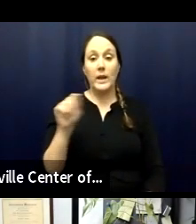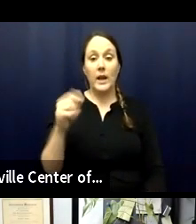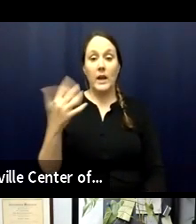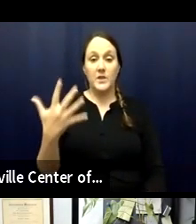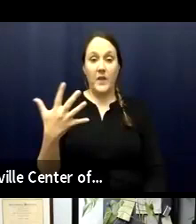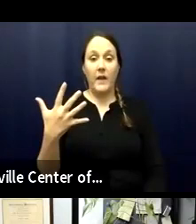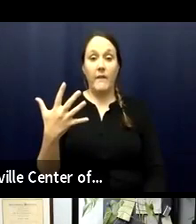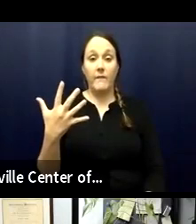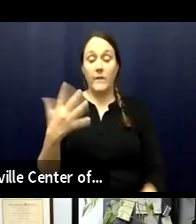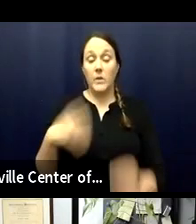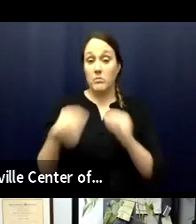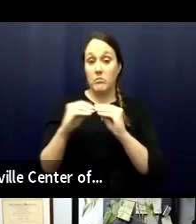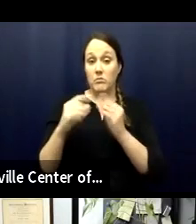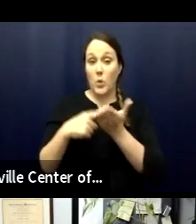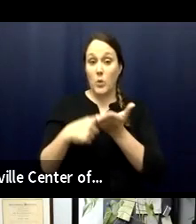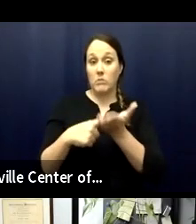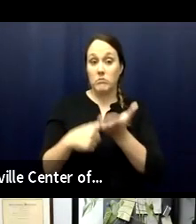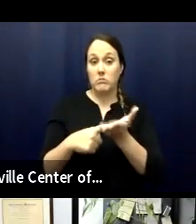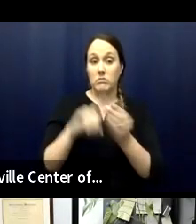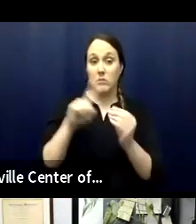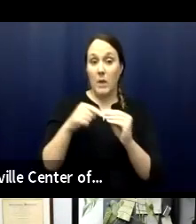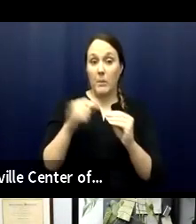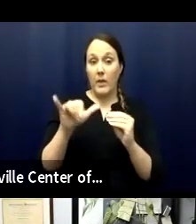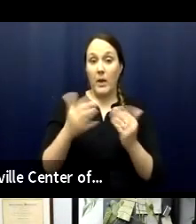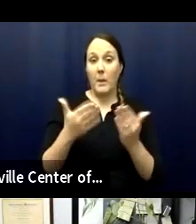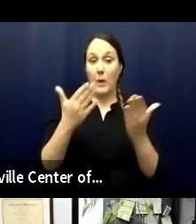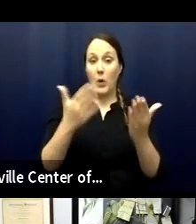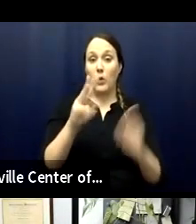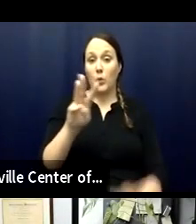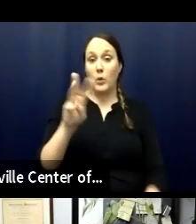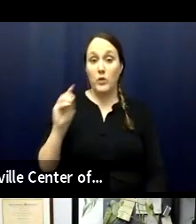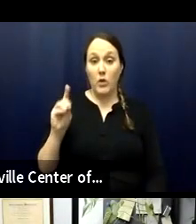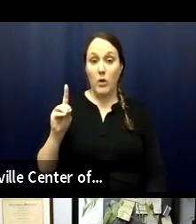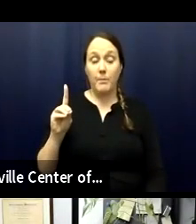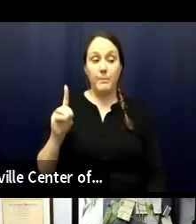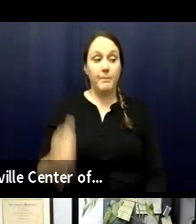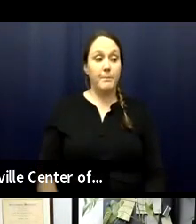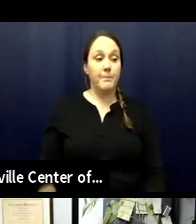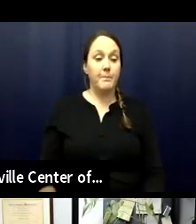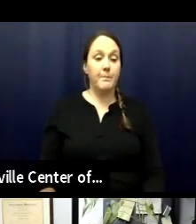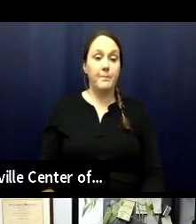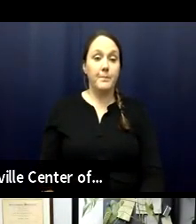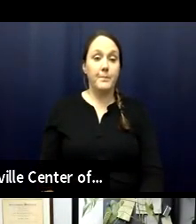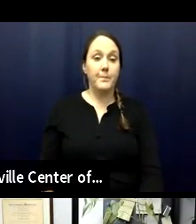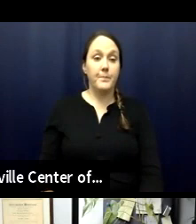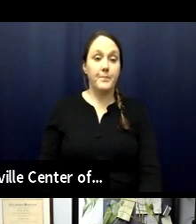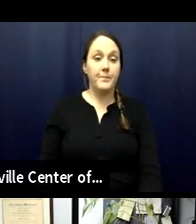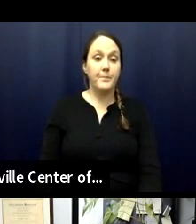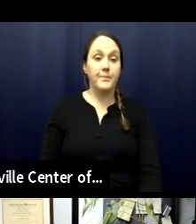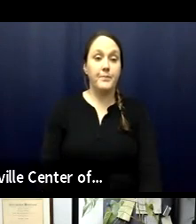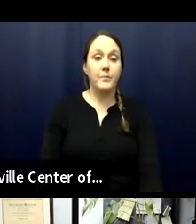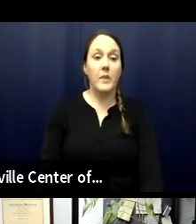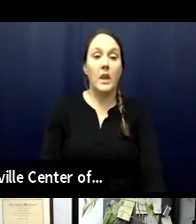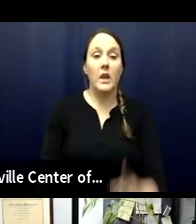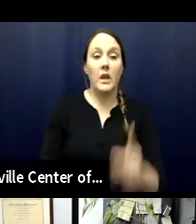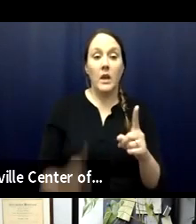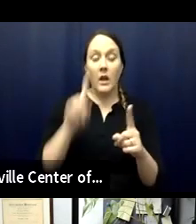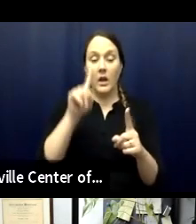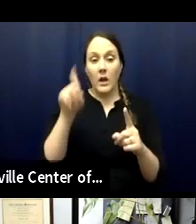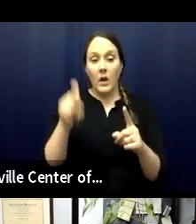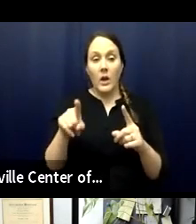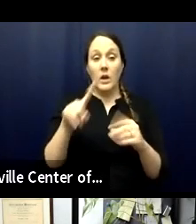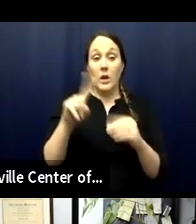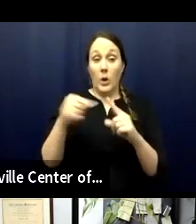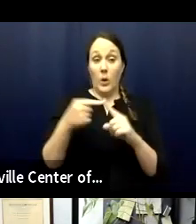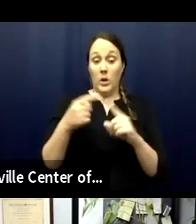2020-5. Any further discussion on that motion to withdraw? If not, Question about so once